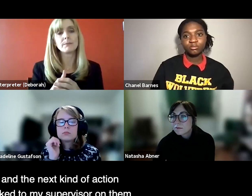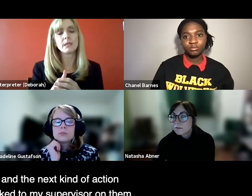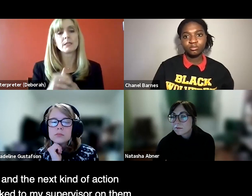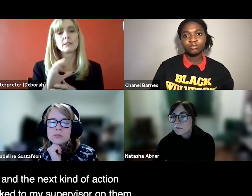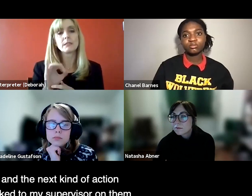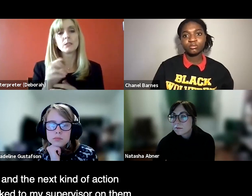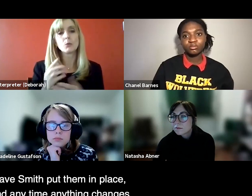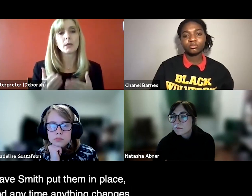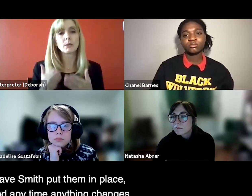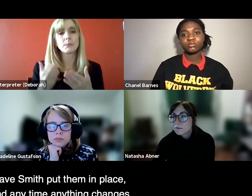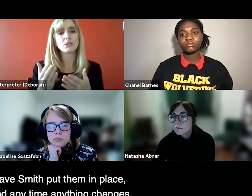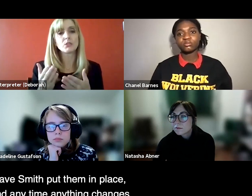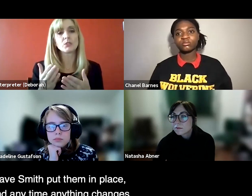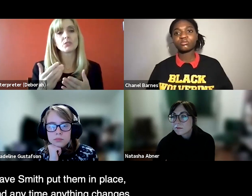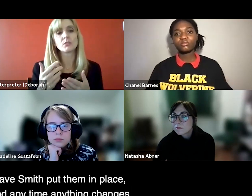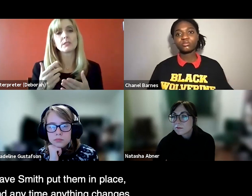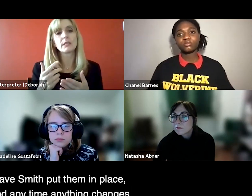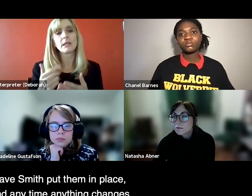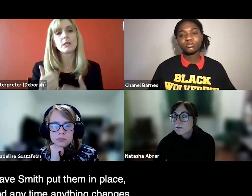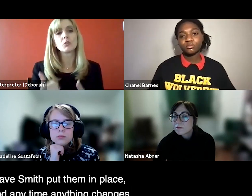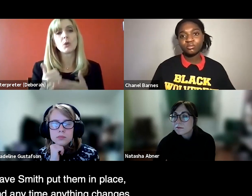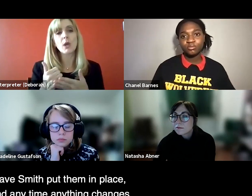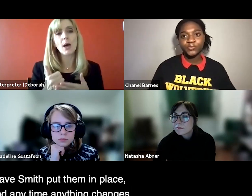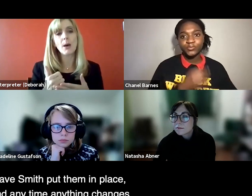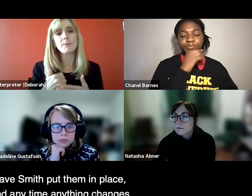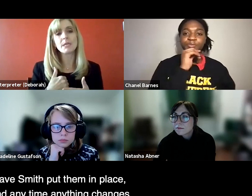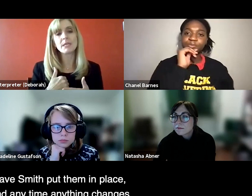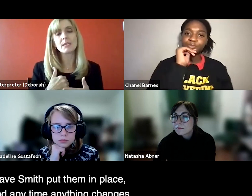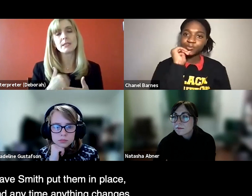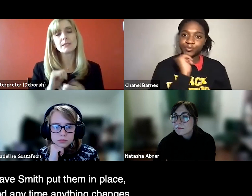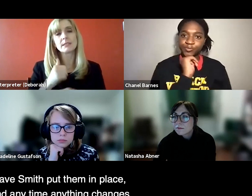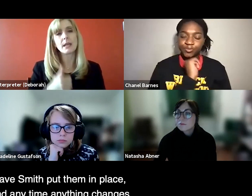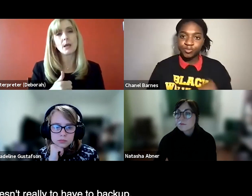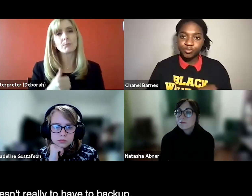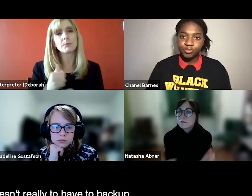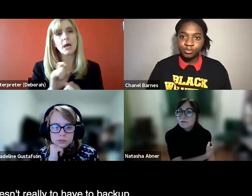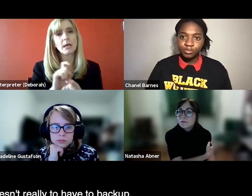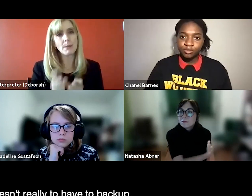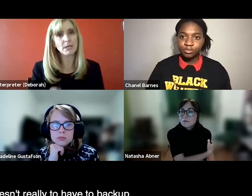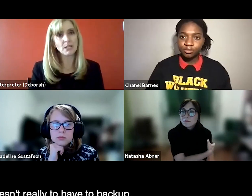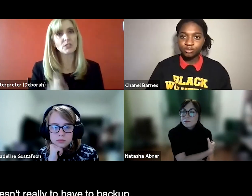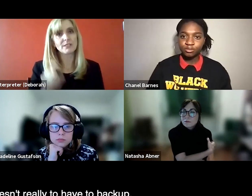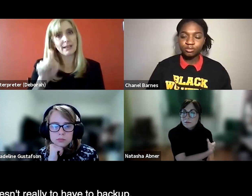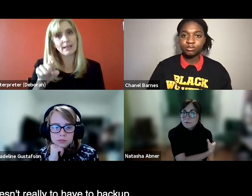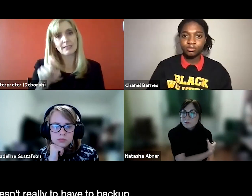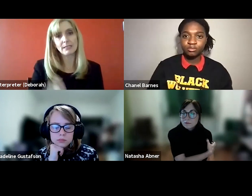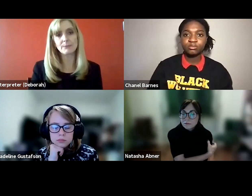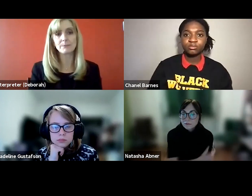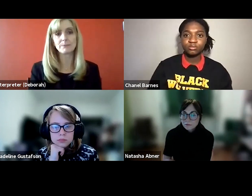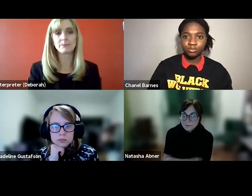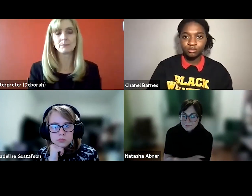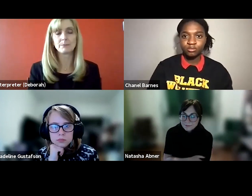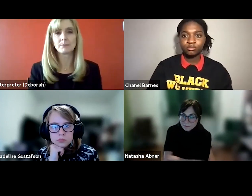supervisor, and then helps me put them in place. And anytime anything changes, I can read it out to them.